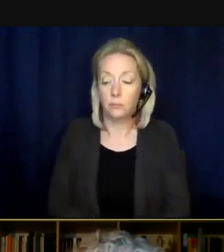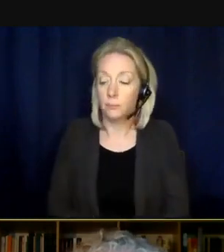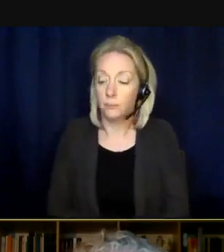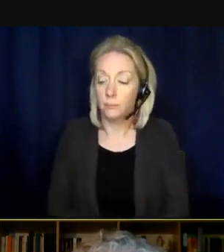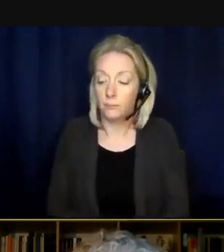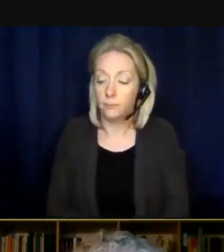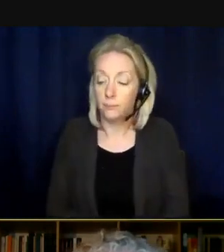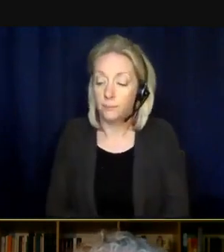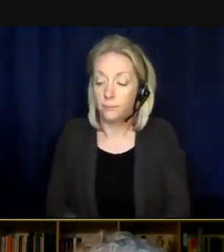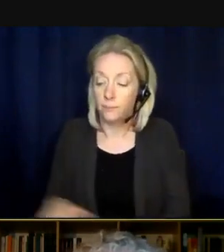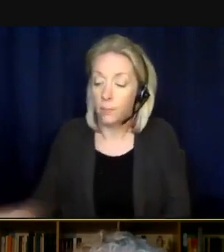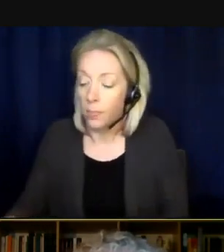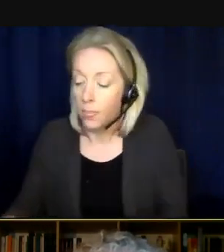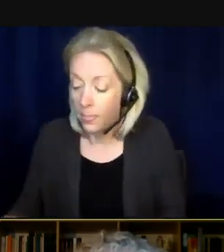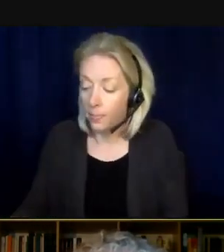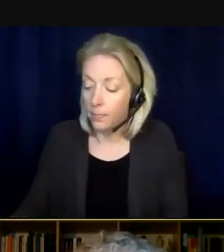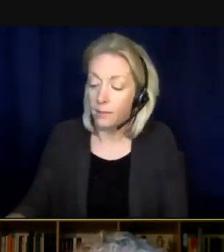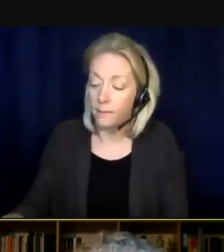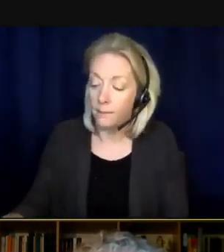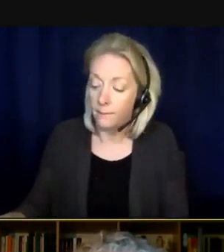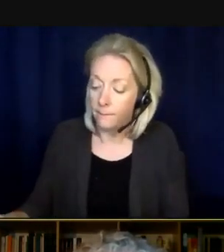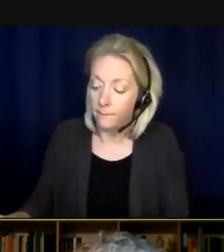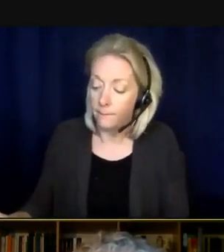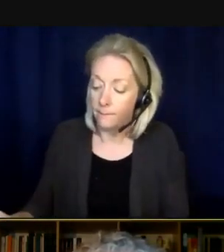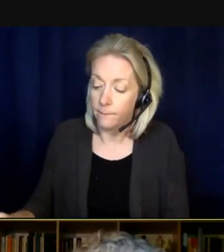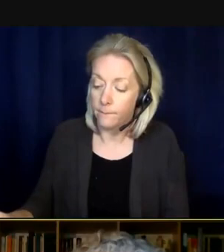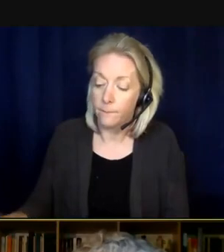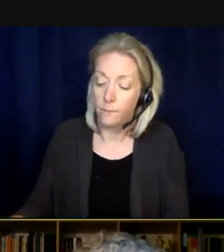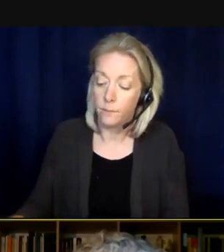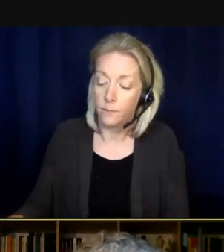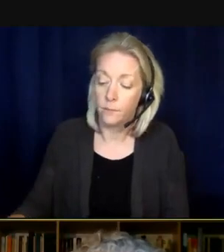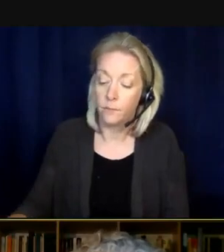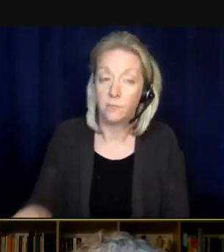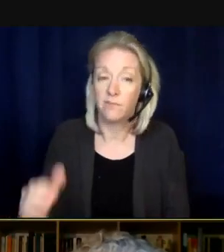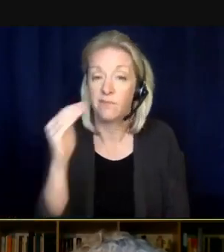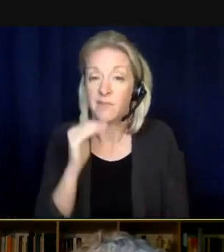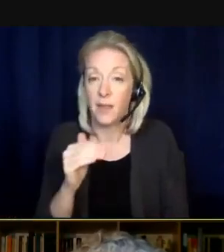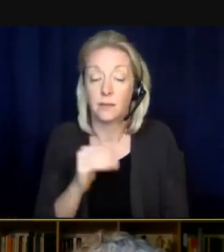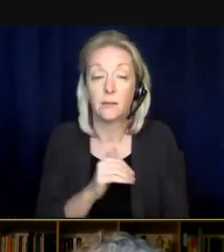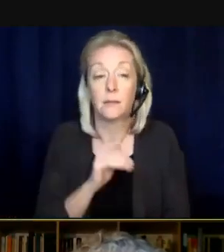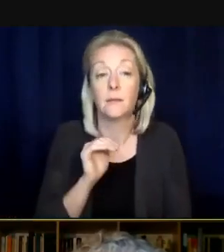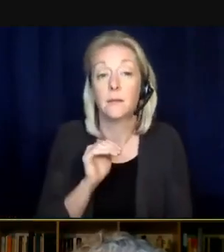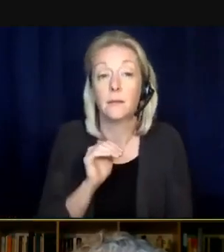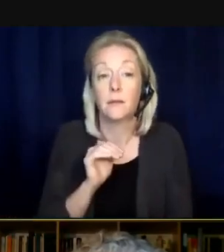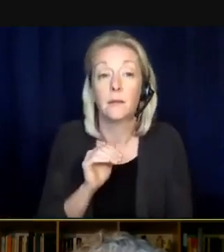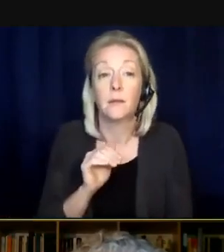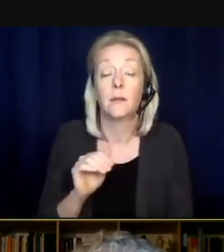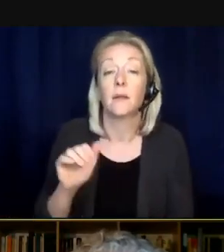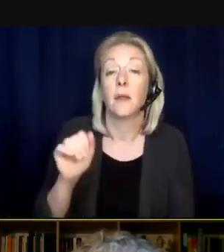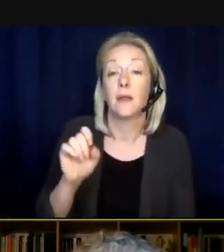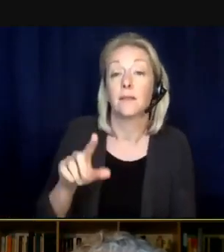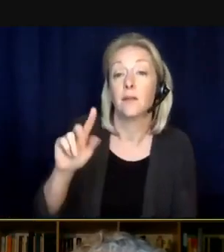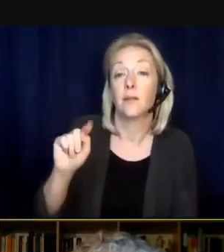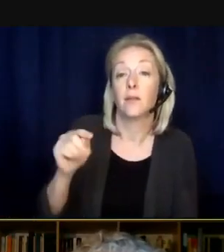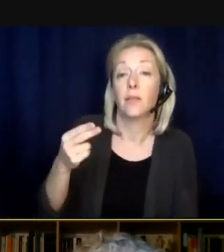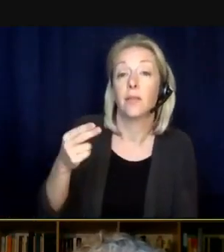So going back now, let's see. The next one I want to show you is the thesaurus.